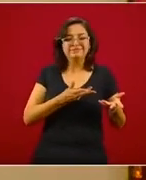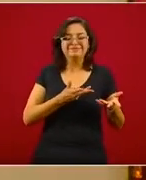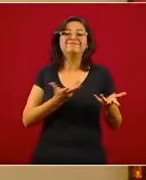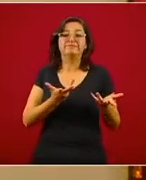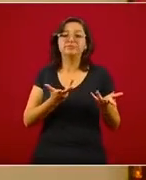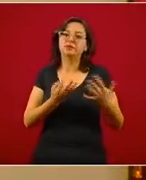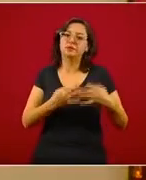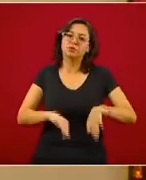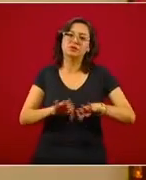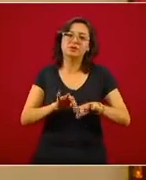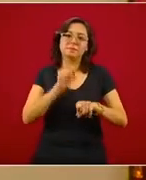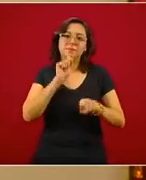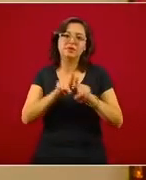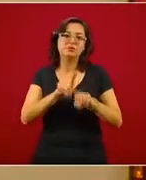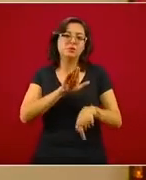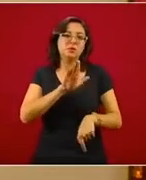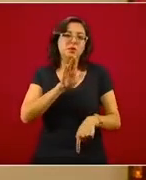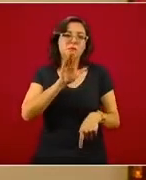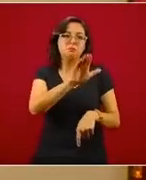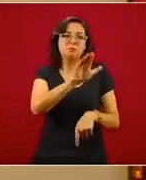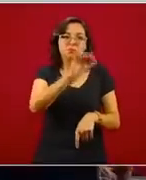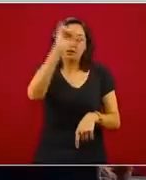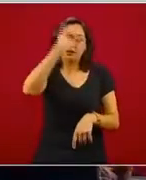also asking